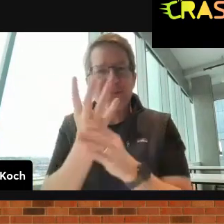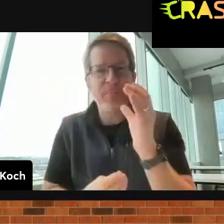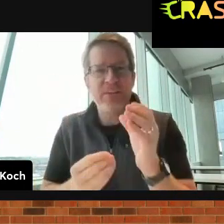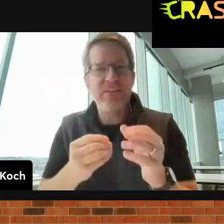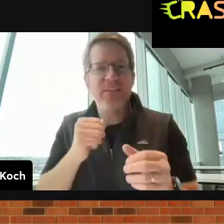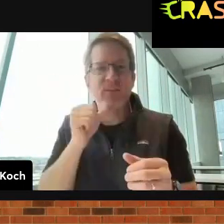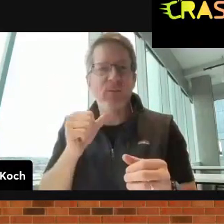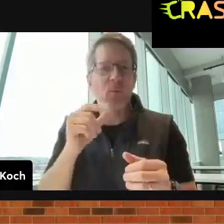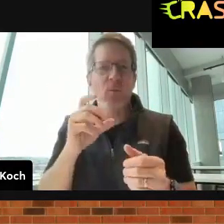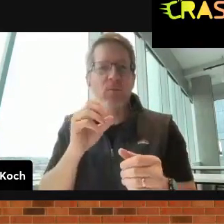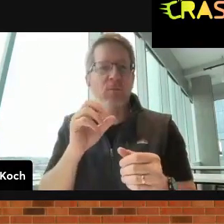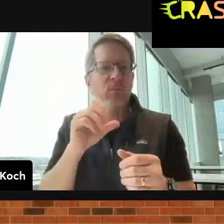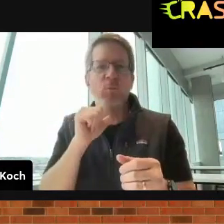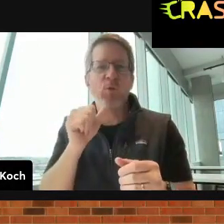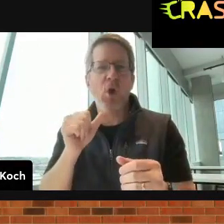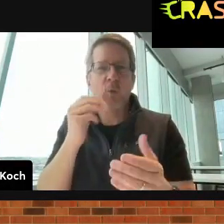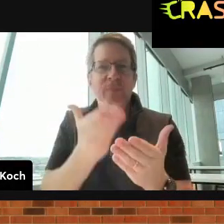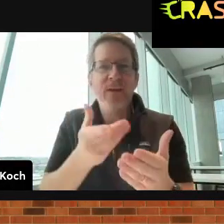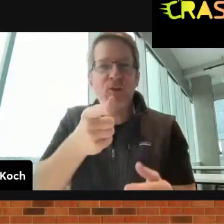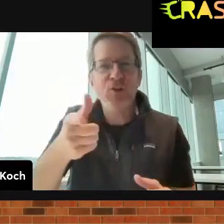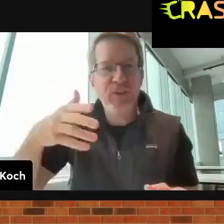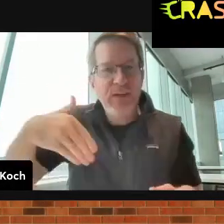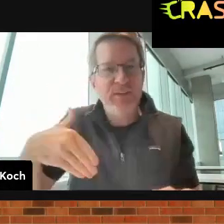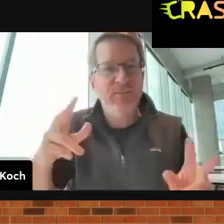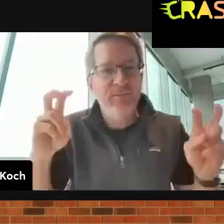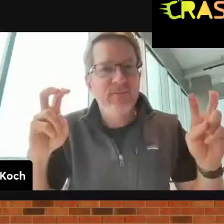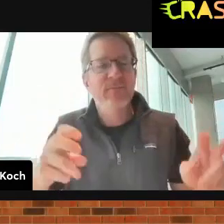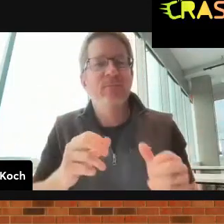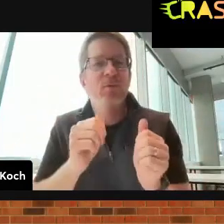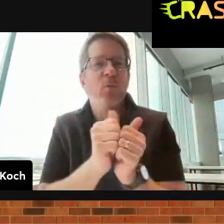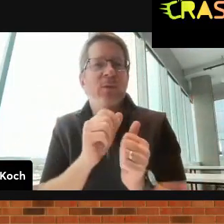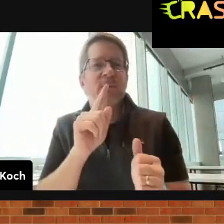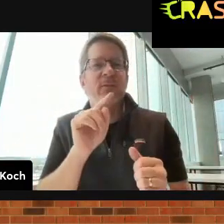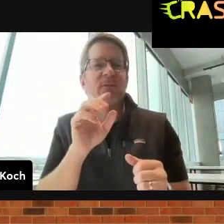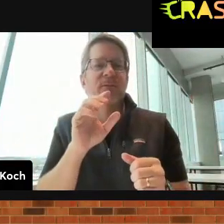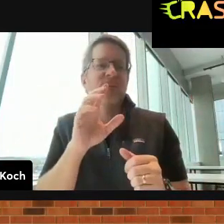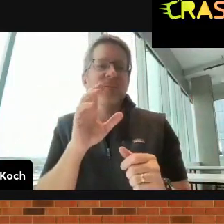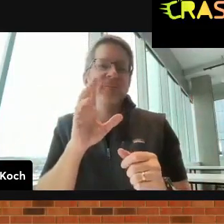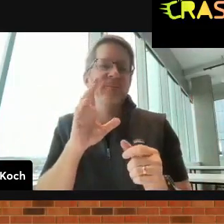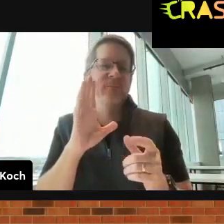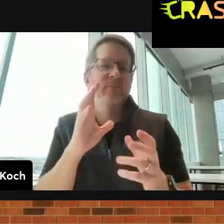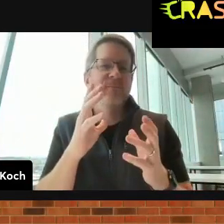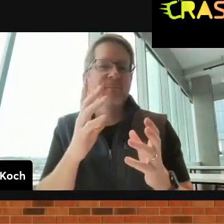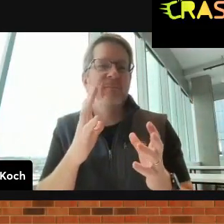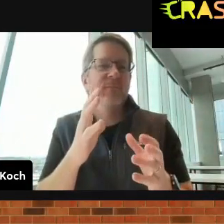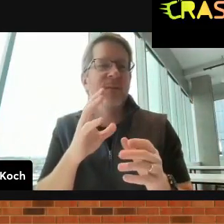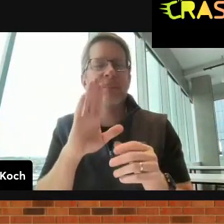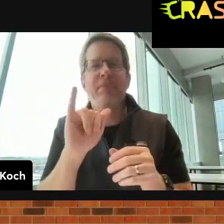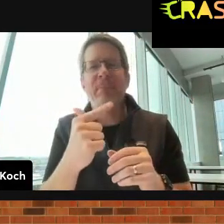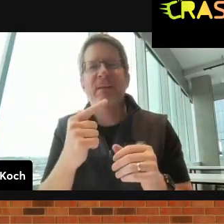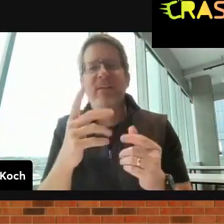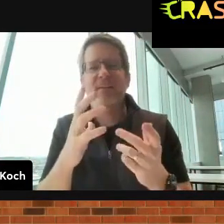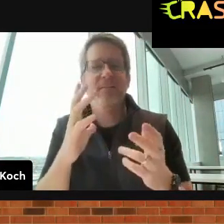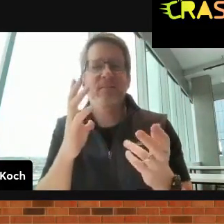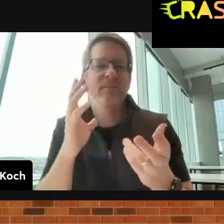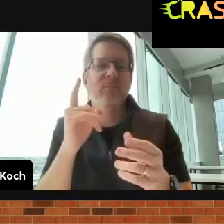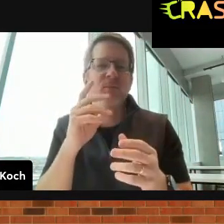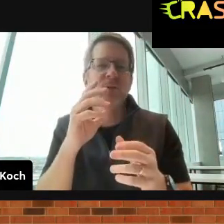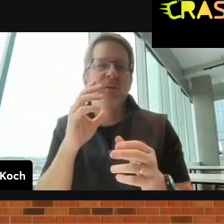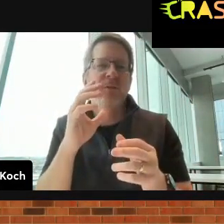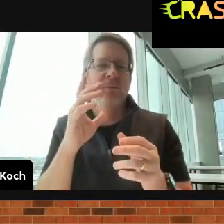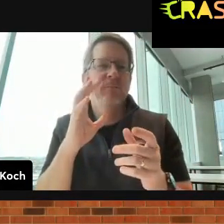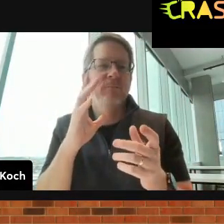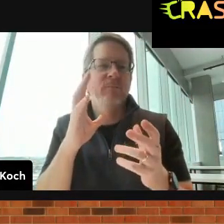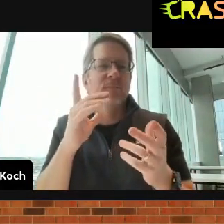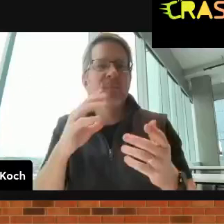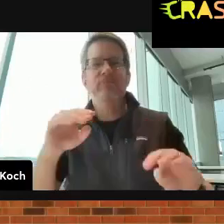Are there any gaps or anything you think that are missing that aren't there yet with these type